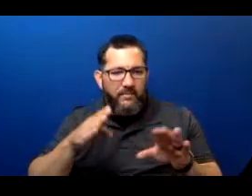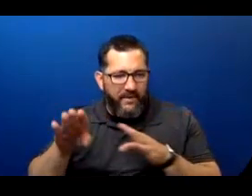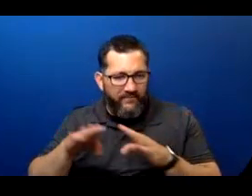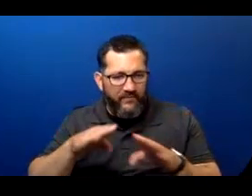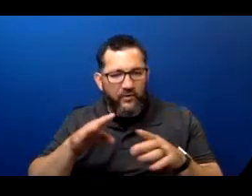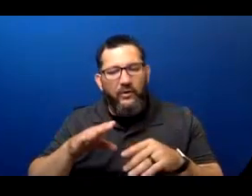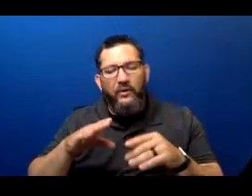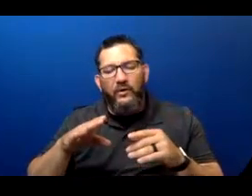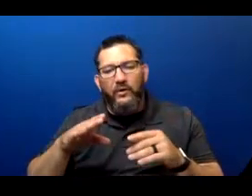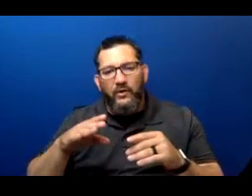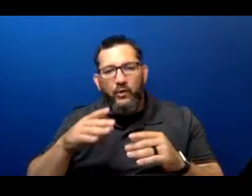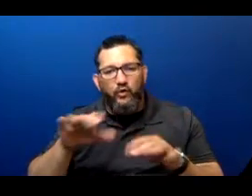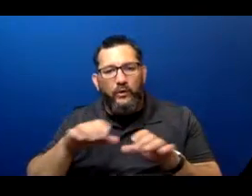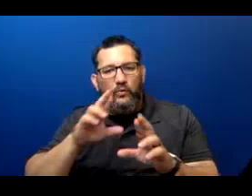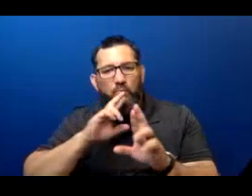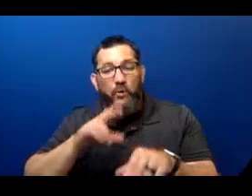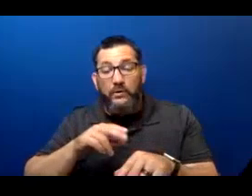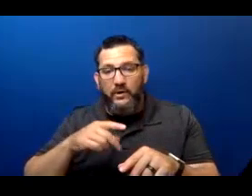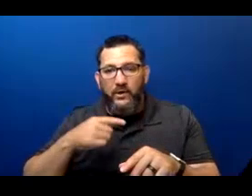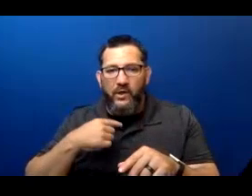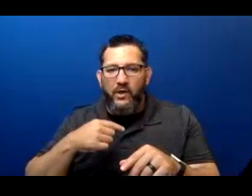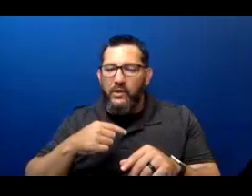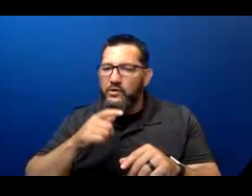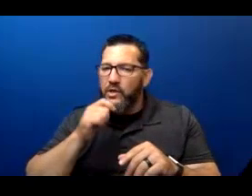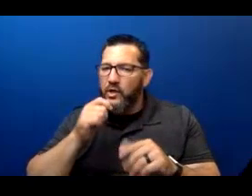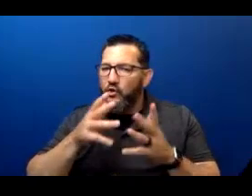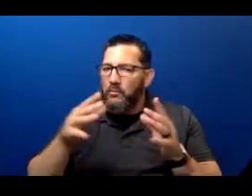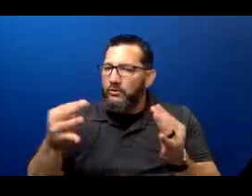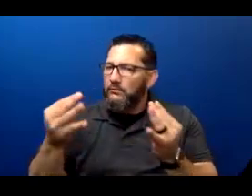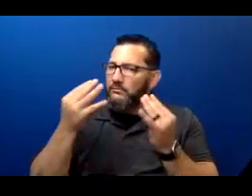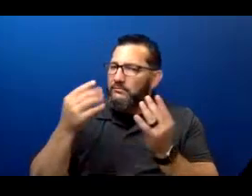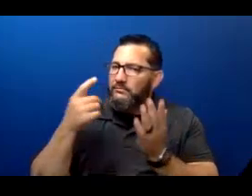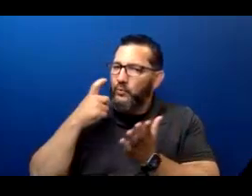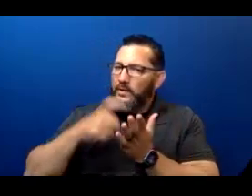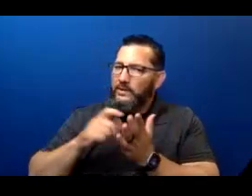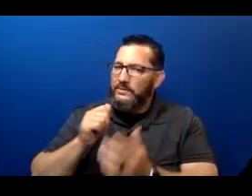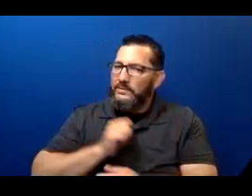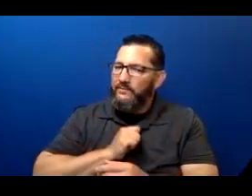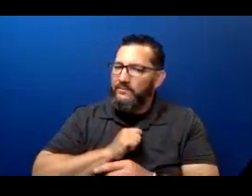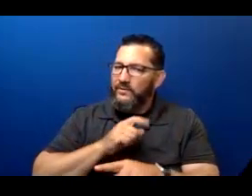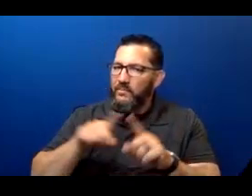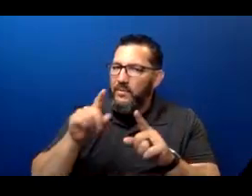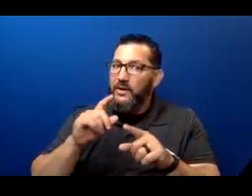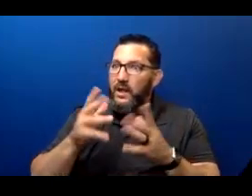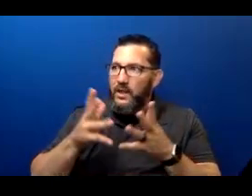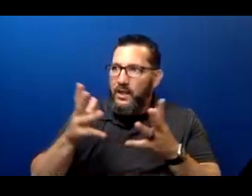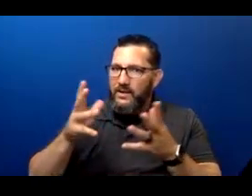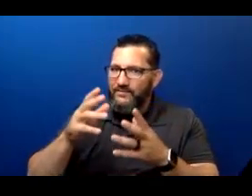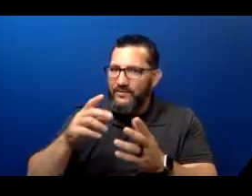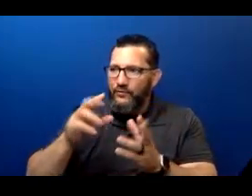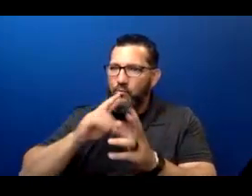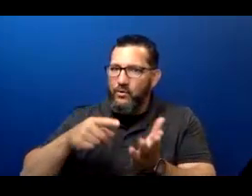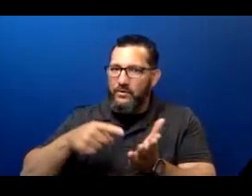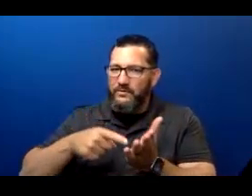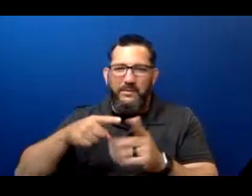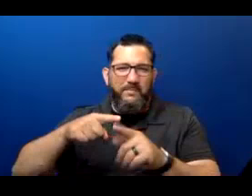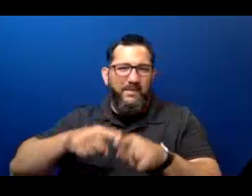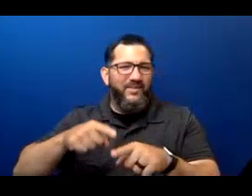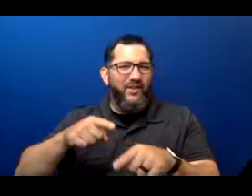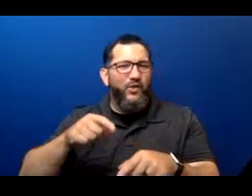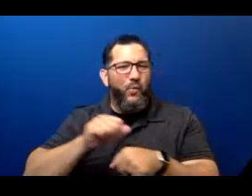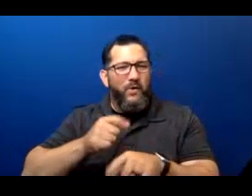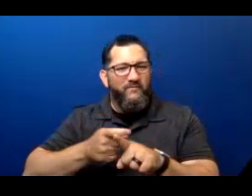toot our own horn, but much of the report is predicated on the work of our office. So it is a